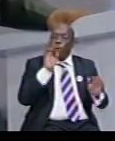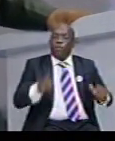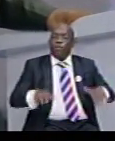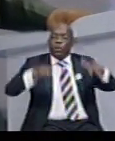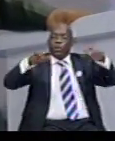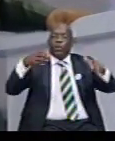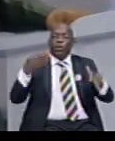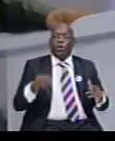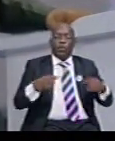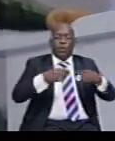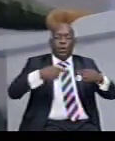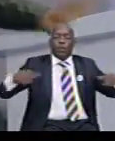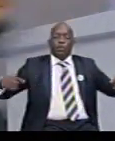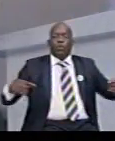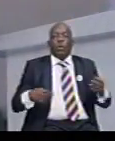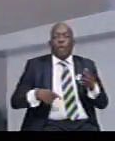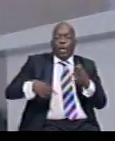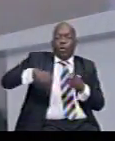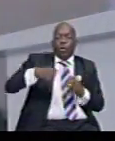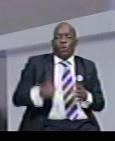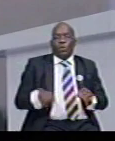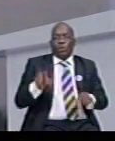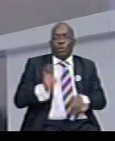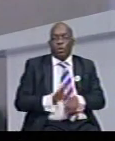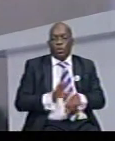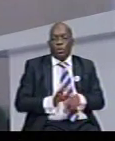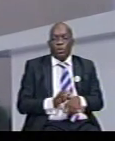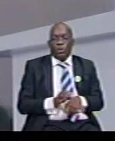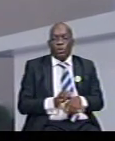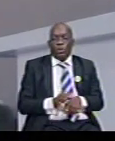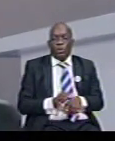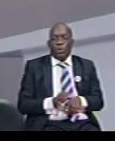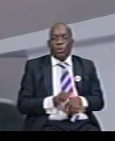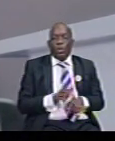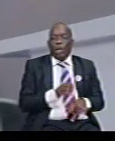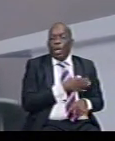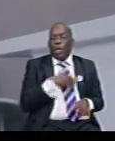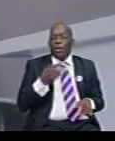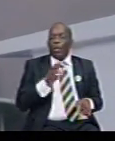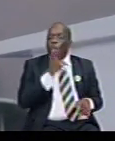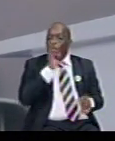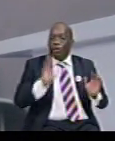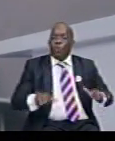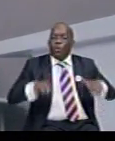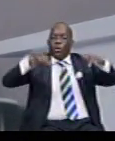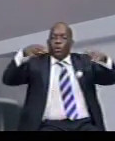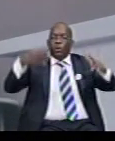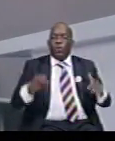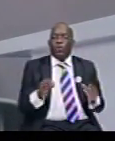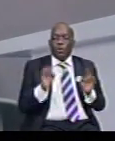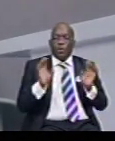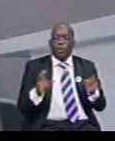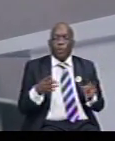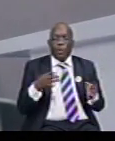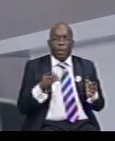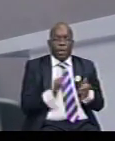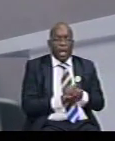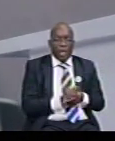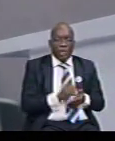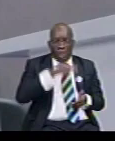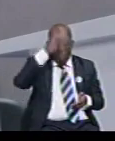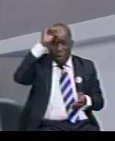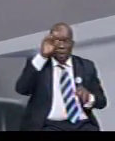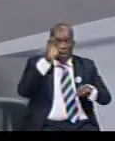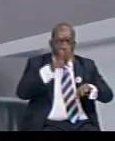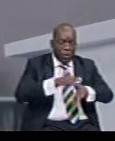antagonism within the church. And they are not looking at the flood of hatred. Look, the man touched that man's wife, and the